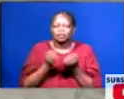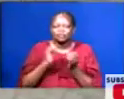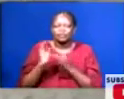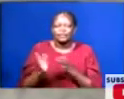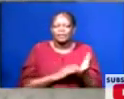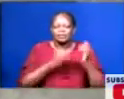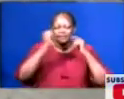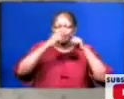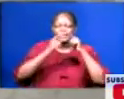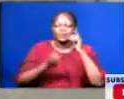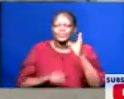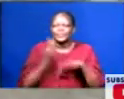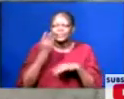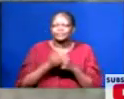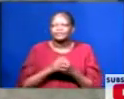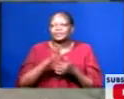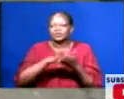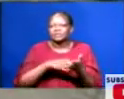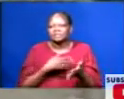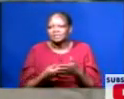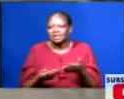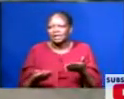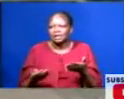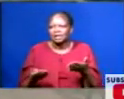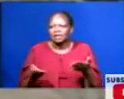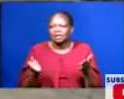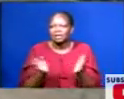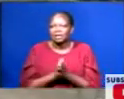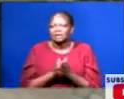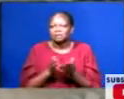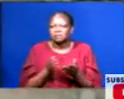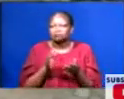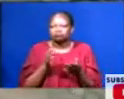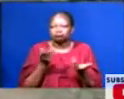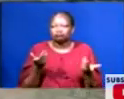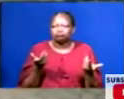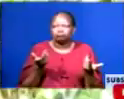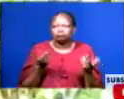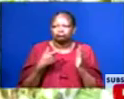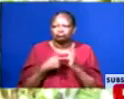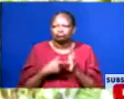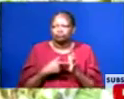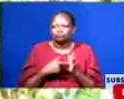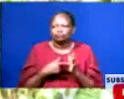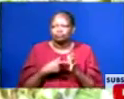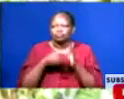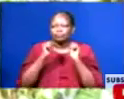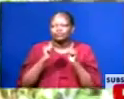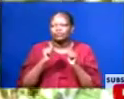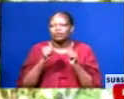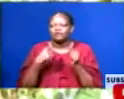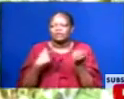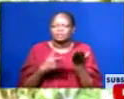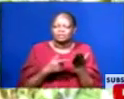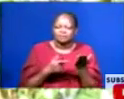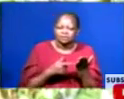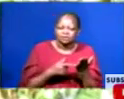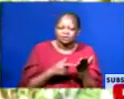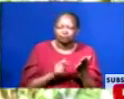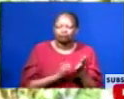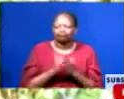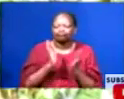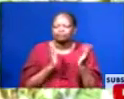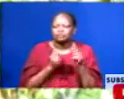up in structures, functional structures, like should we have technical wings, should we